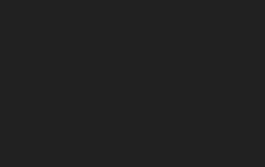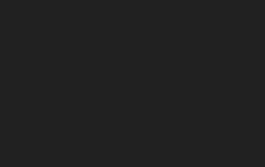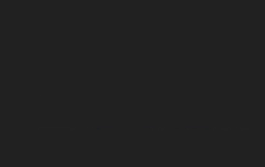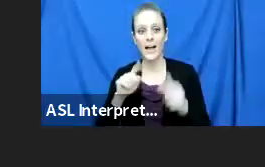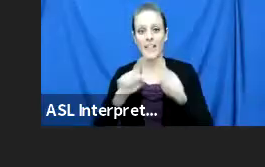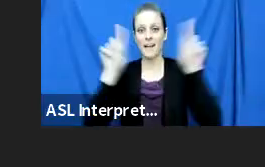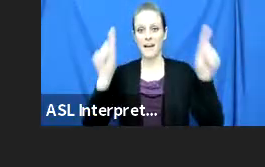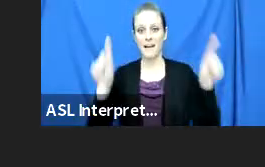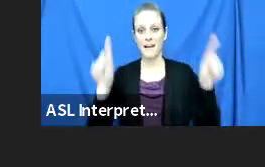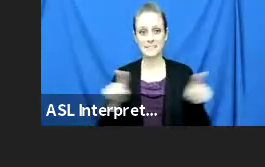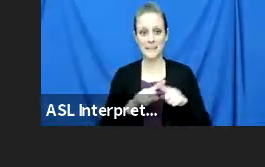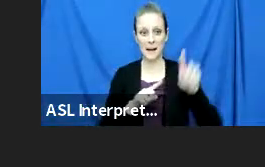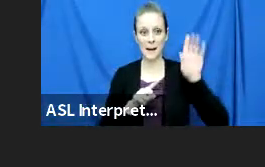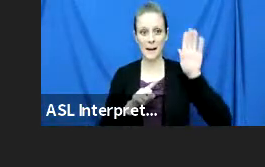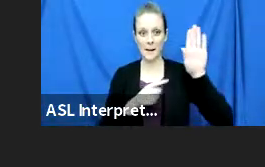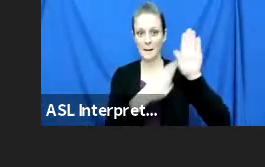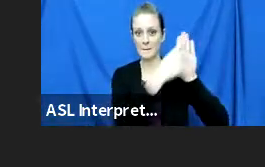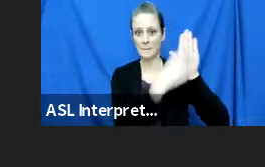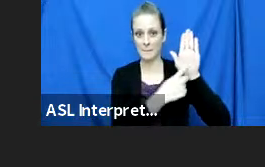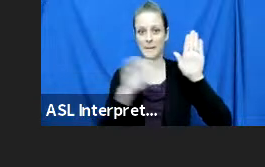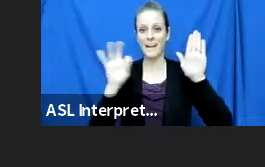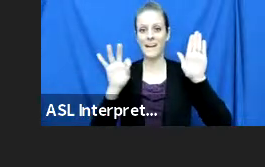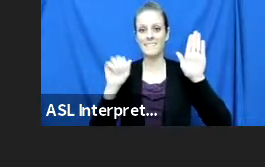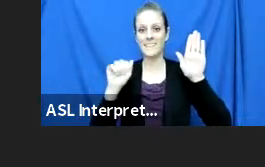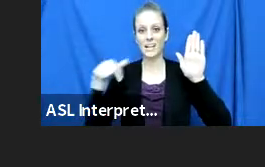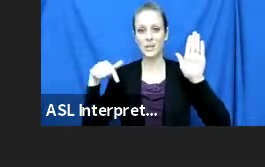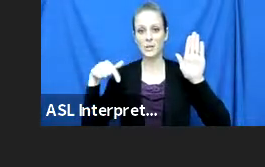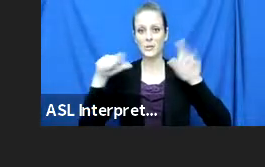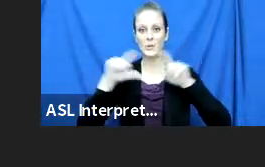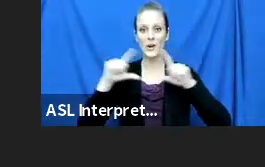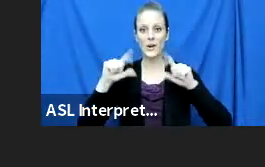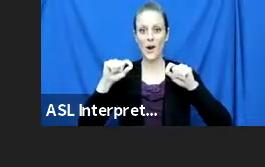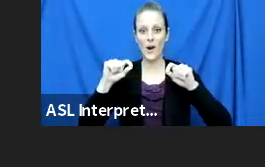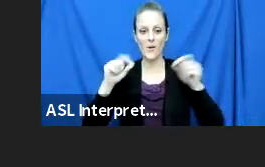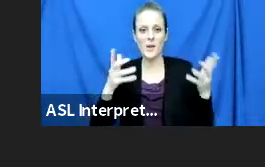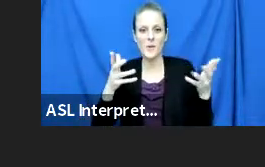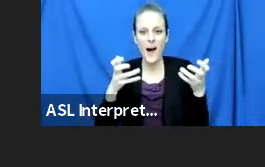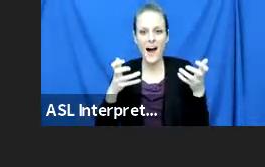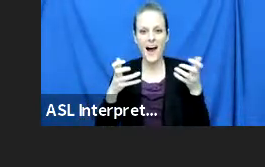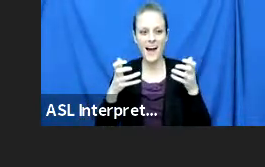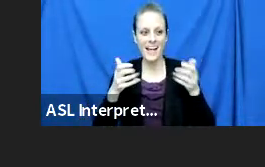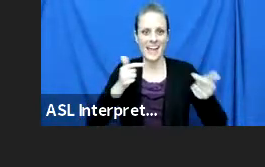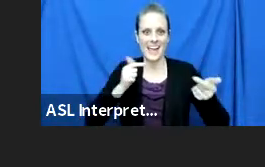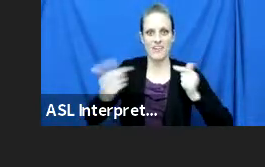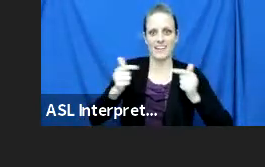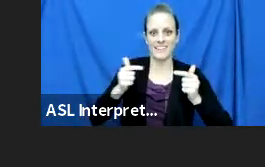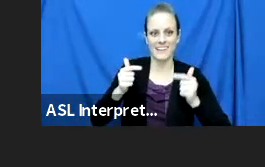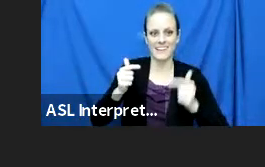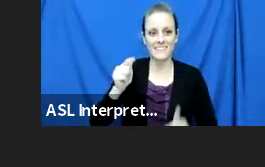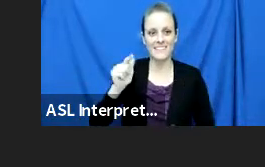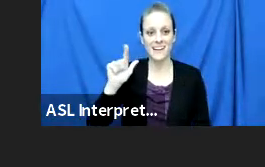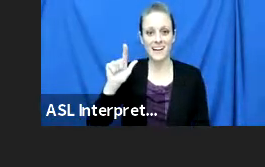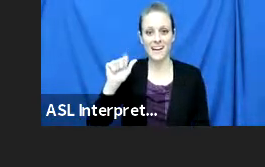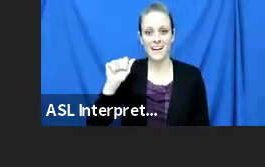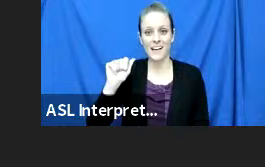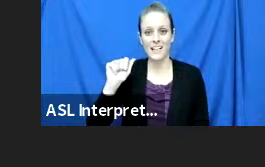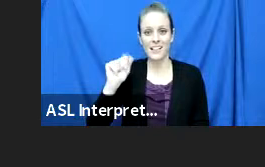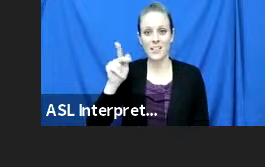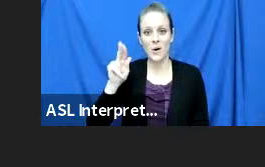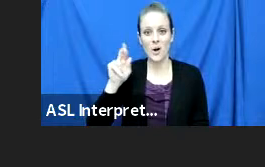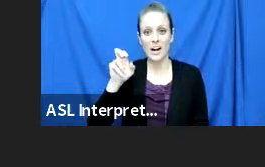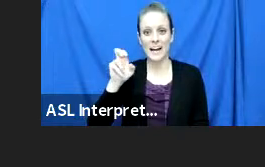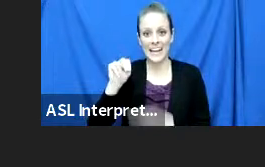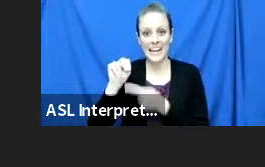So this is a FAQ card, and we wanted to make it interactive. It looks really cool. Lauren is on the front. I hope you don't mind, Lauren, but you look